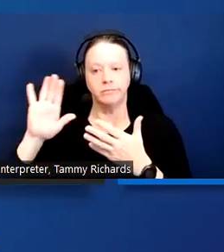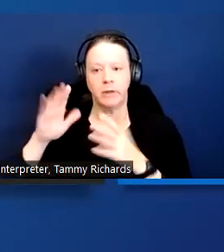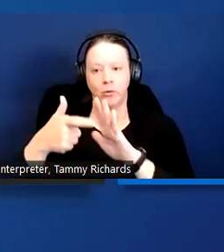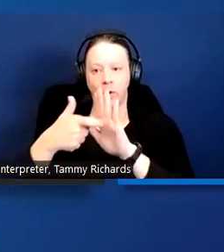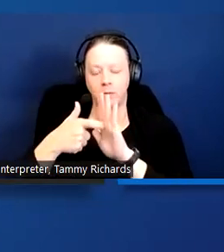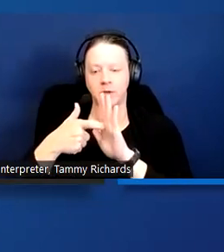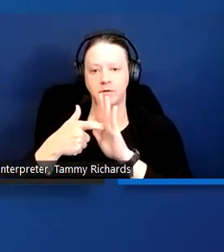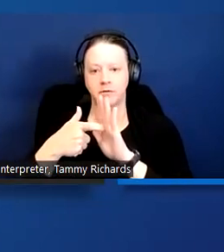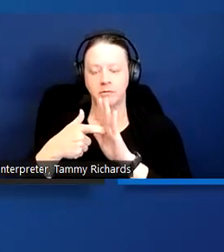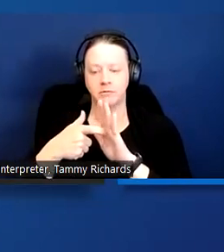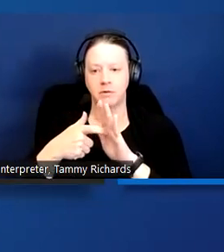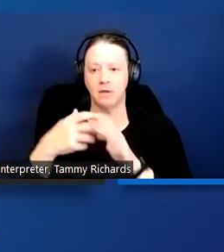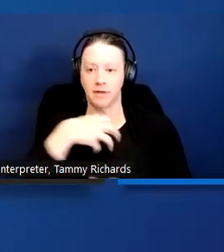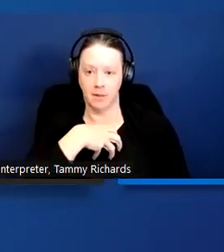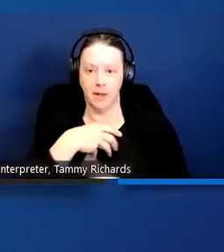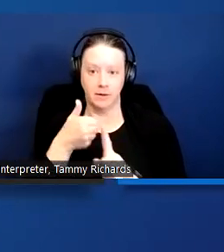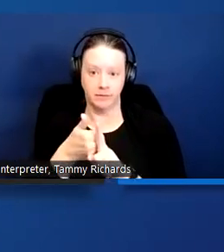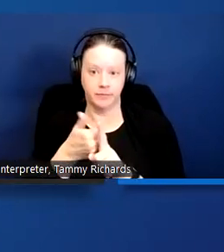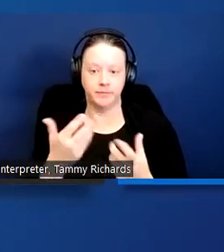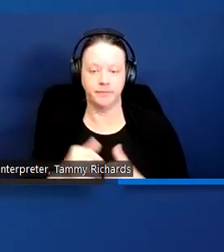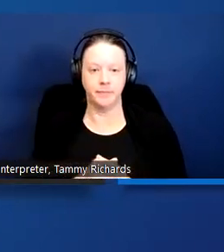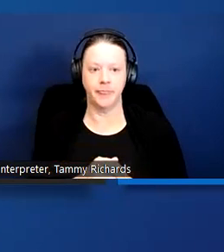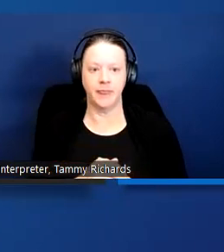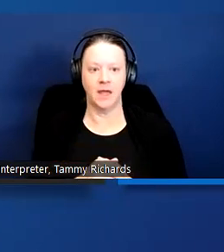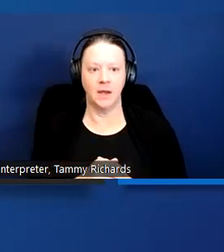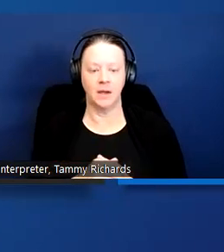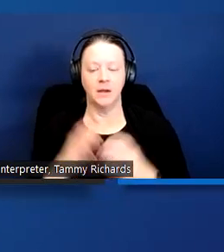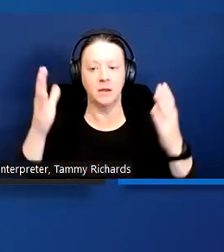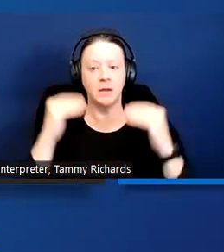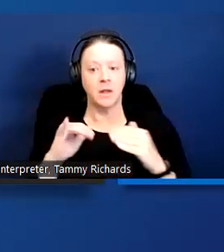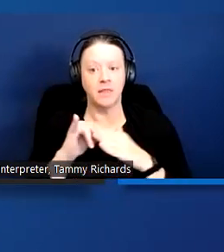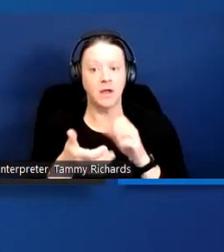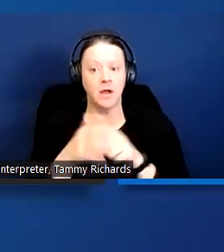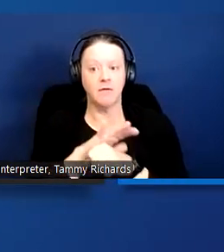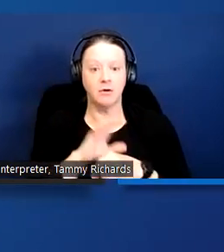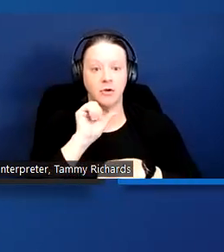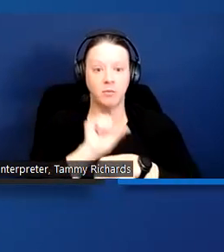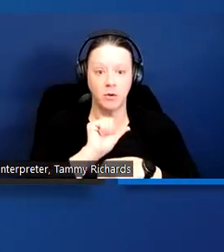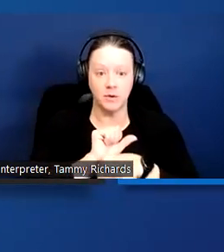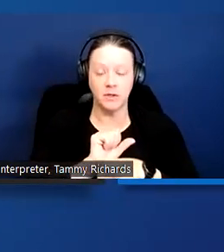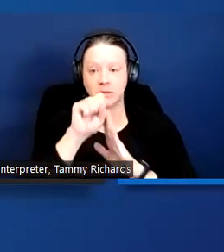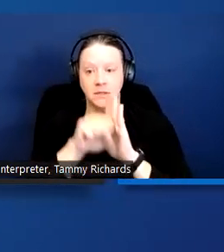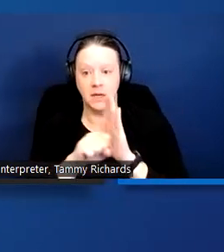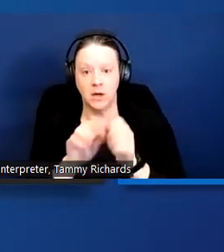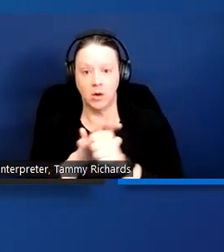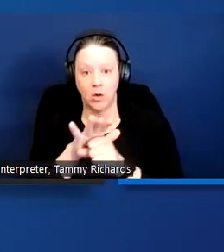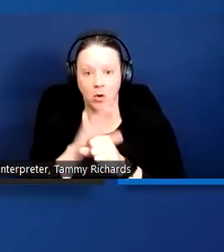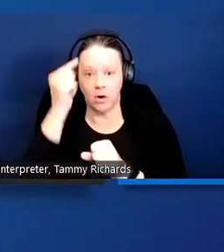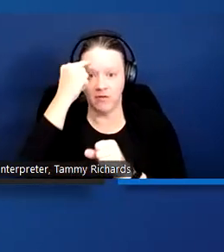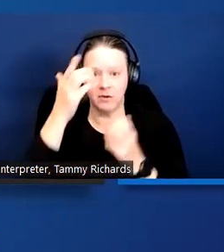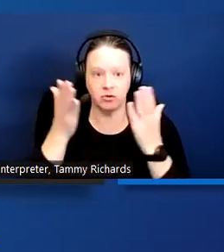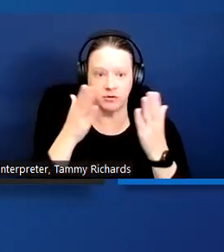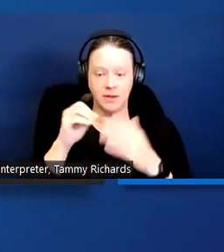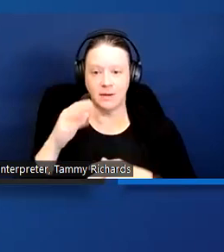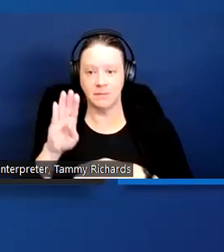the complaint. It covers employment, state and local government services, and businesses and nonprofits.